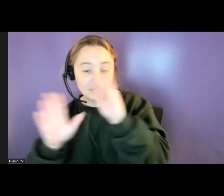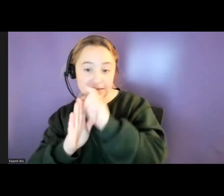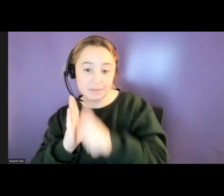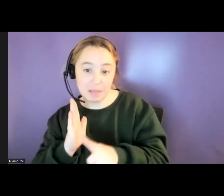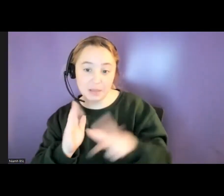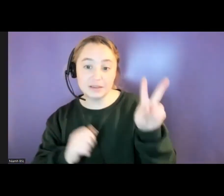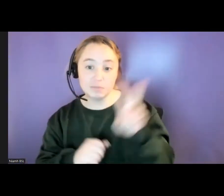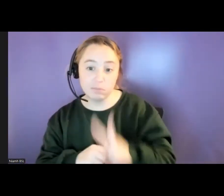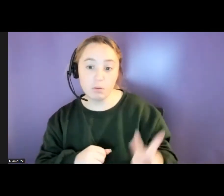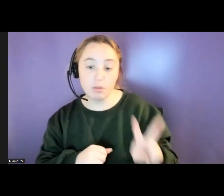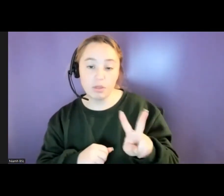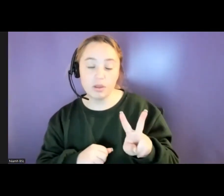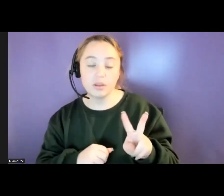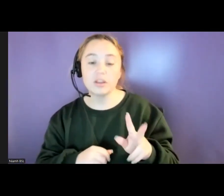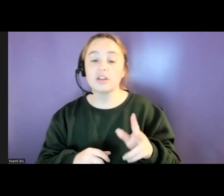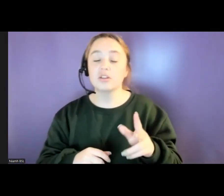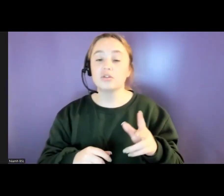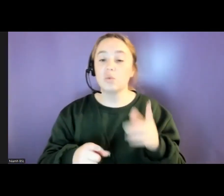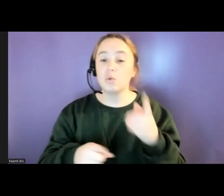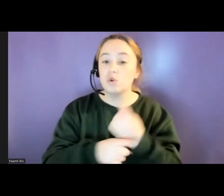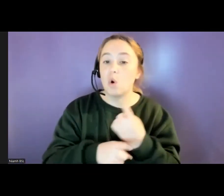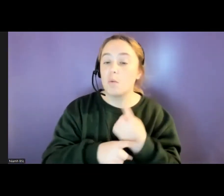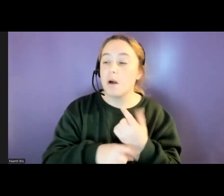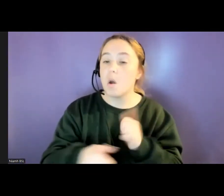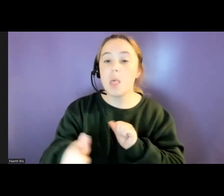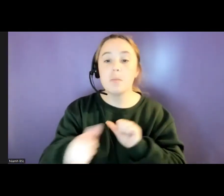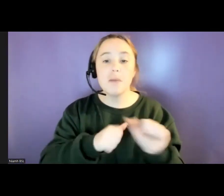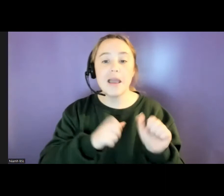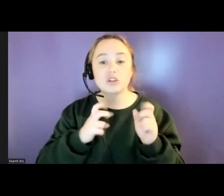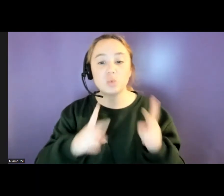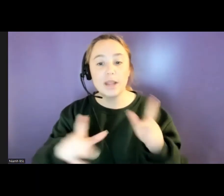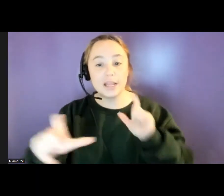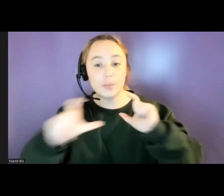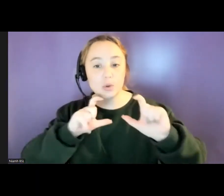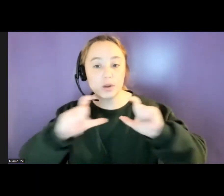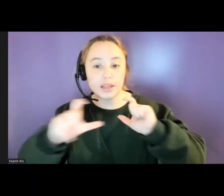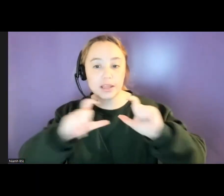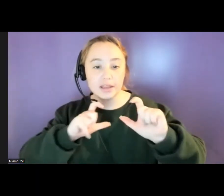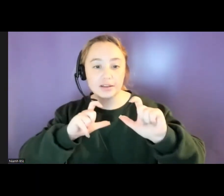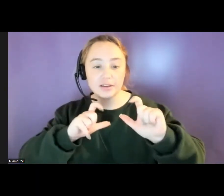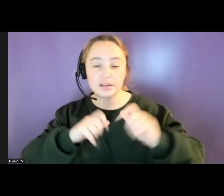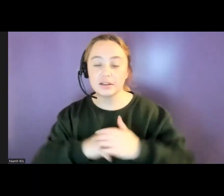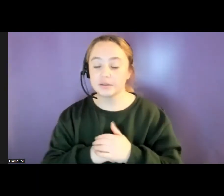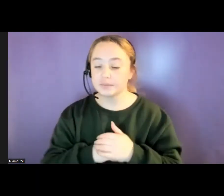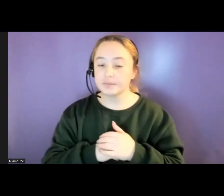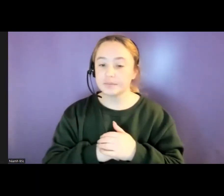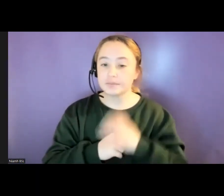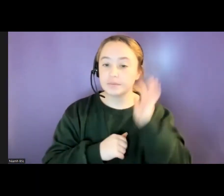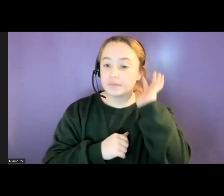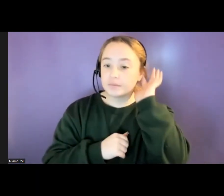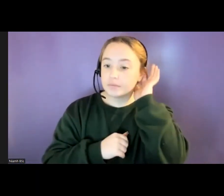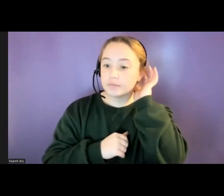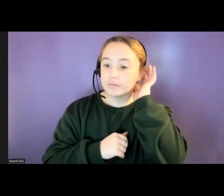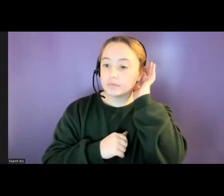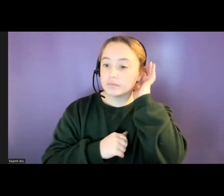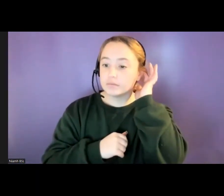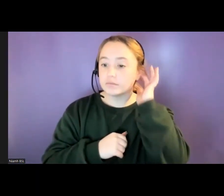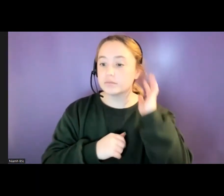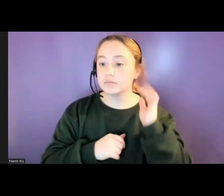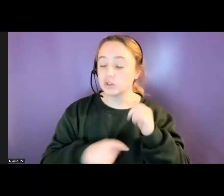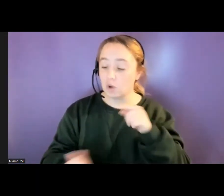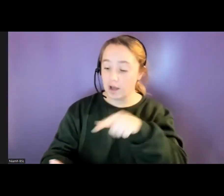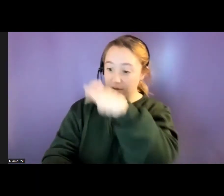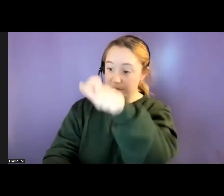best ways to communicate, and to make sure that we are asking anyone how we can best help